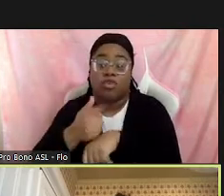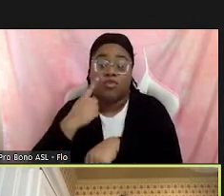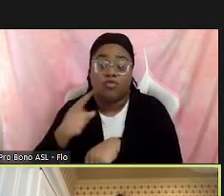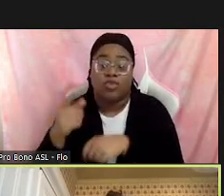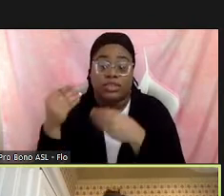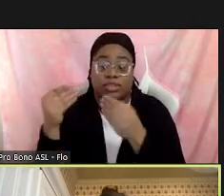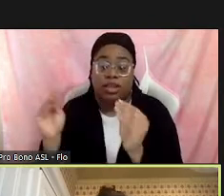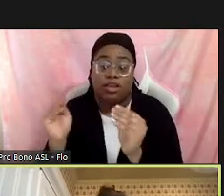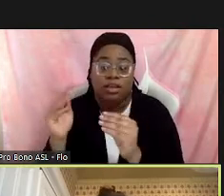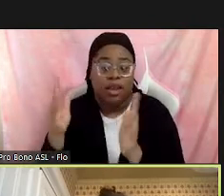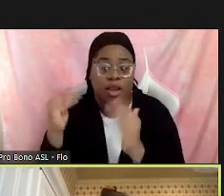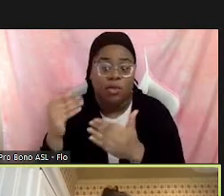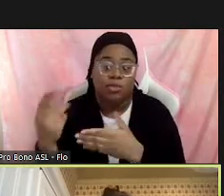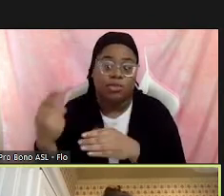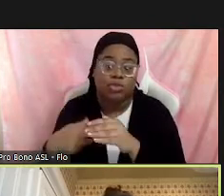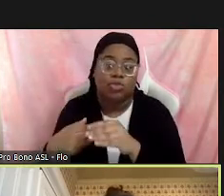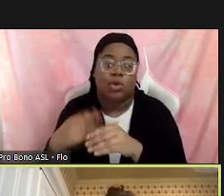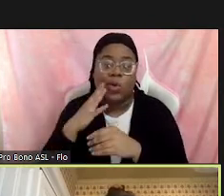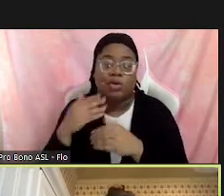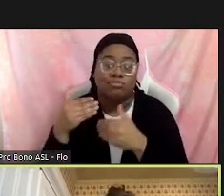us, and we'll share links in the chat.